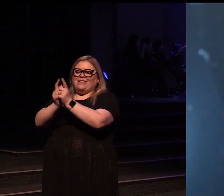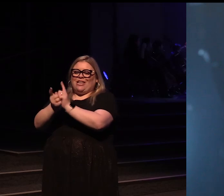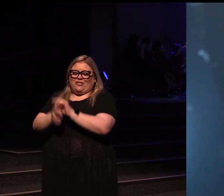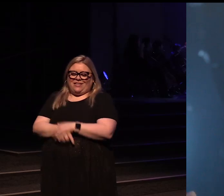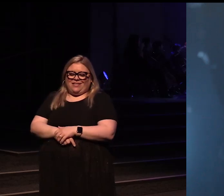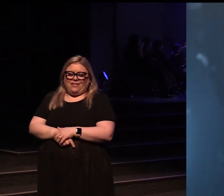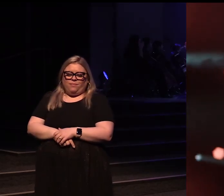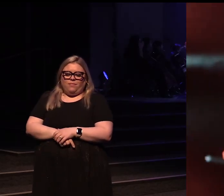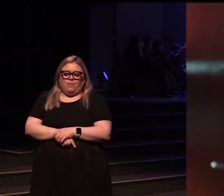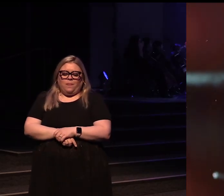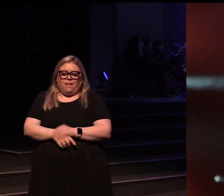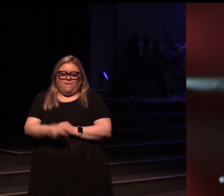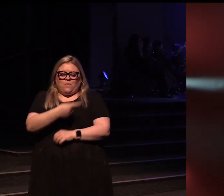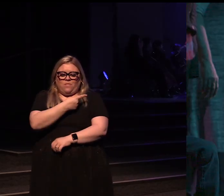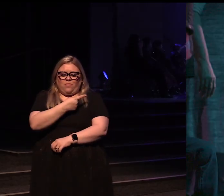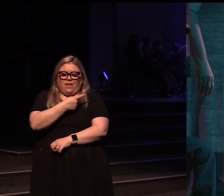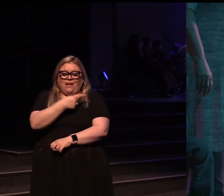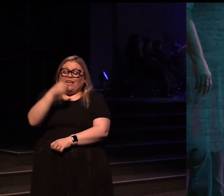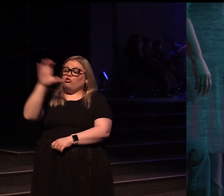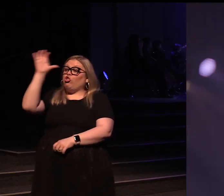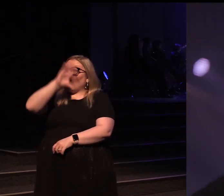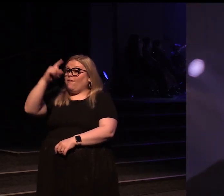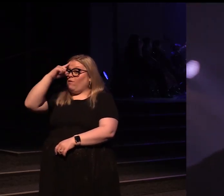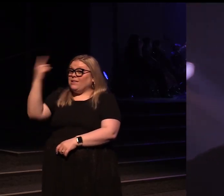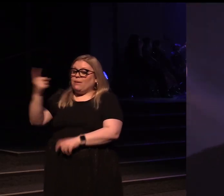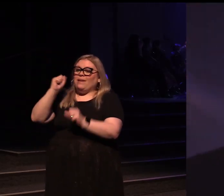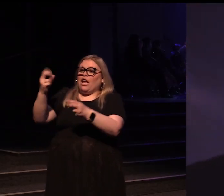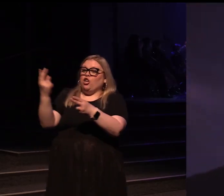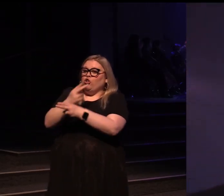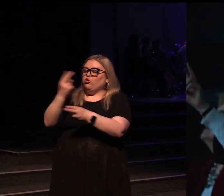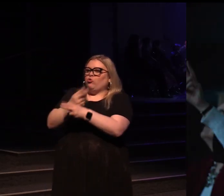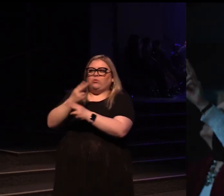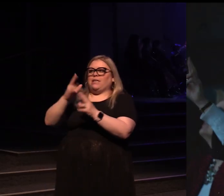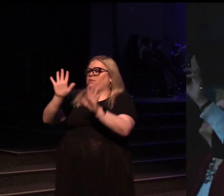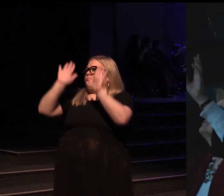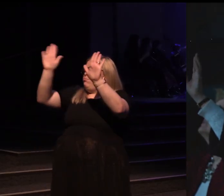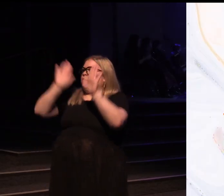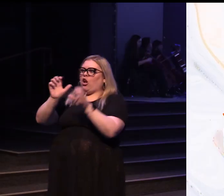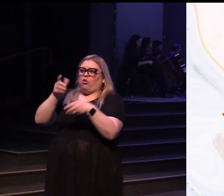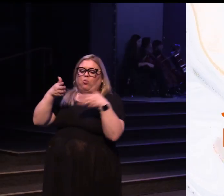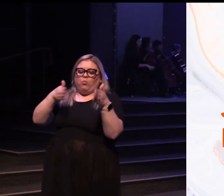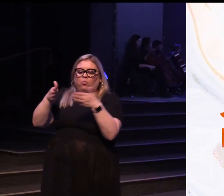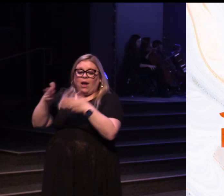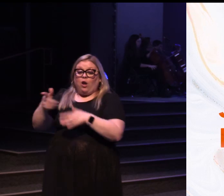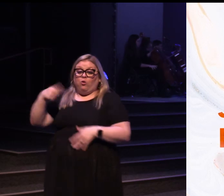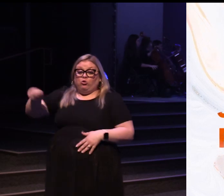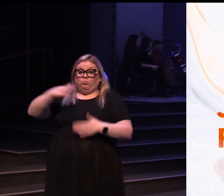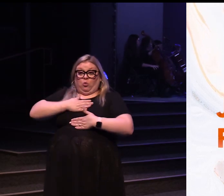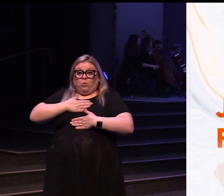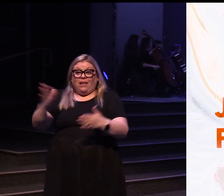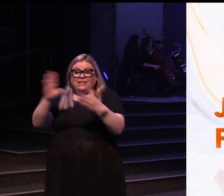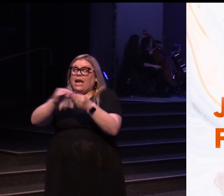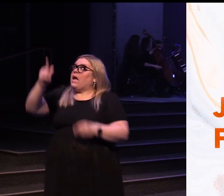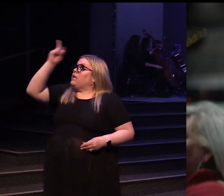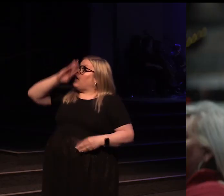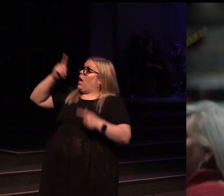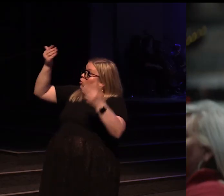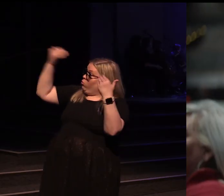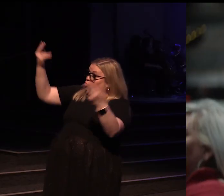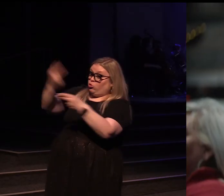God is looking for somebody that he can use in a supernatural way. Would you be willing to say, God, use